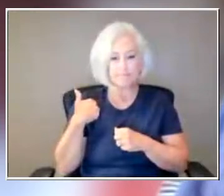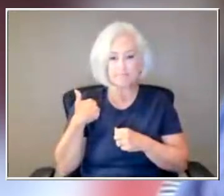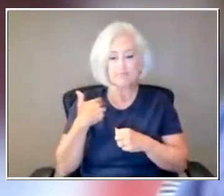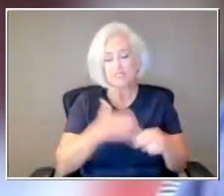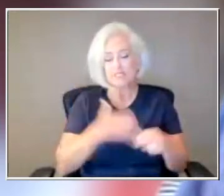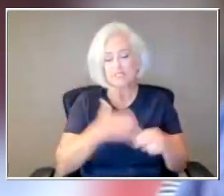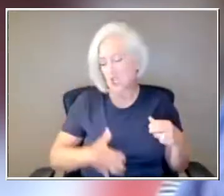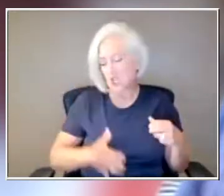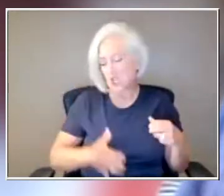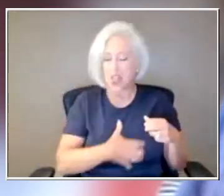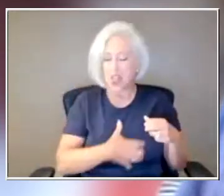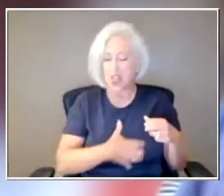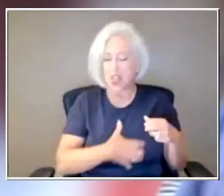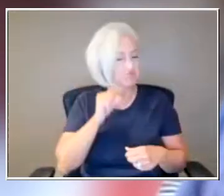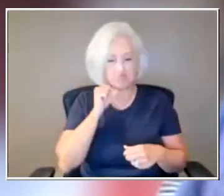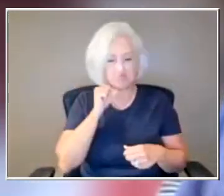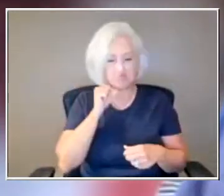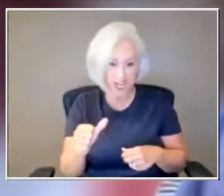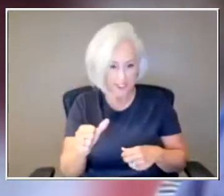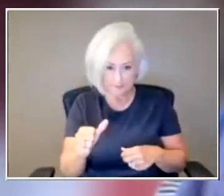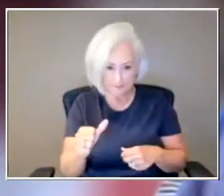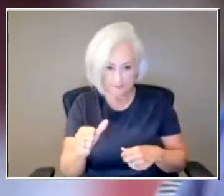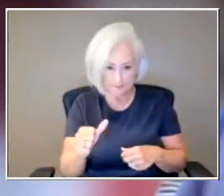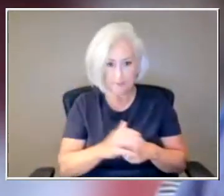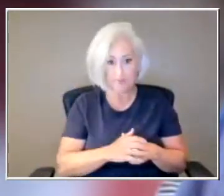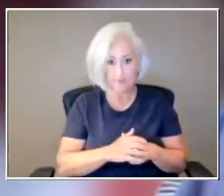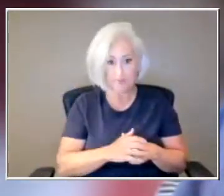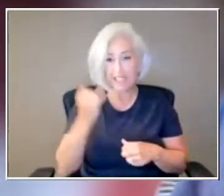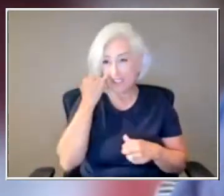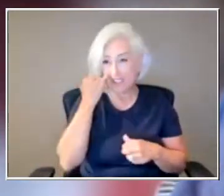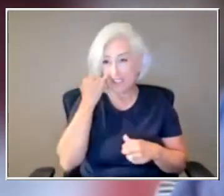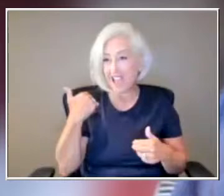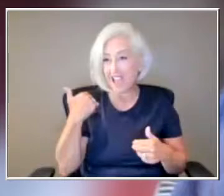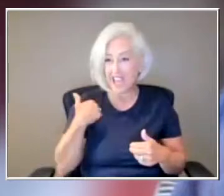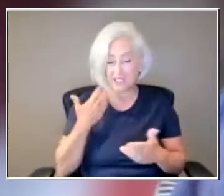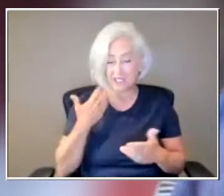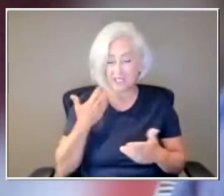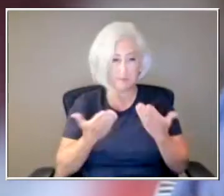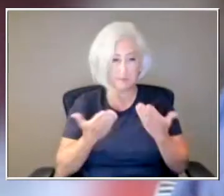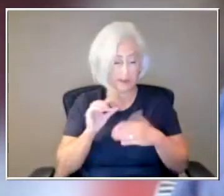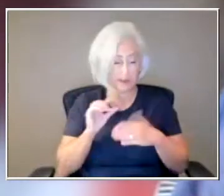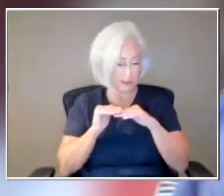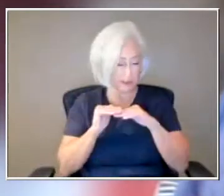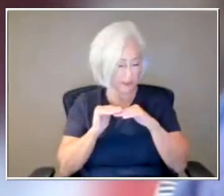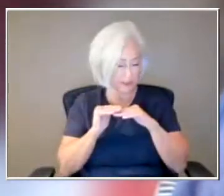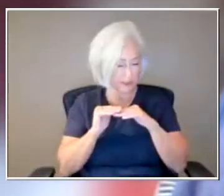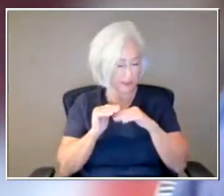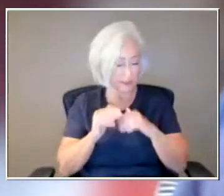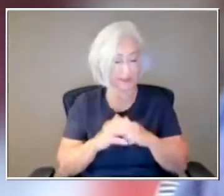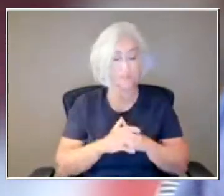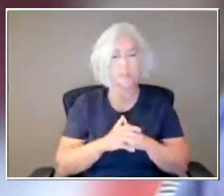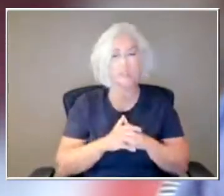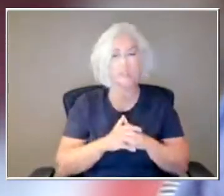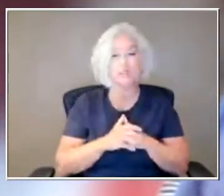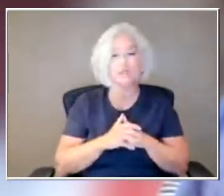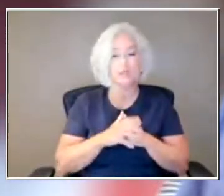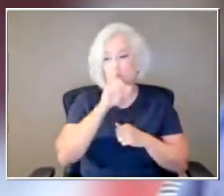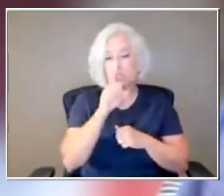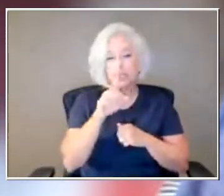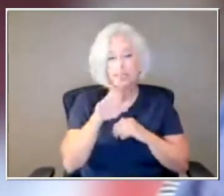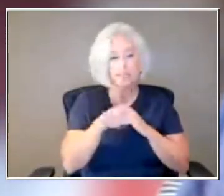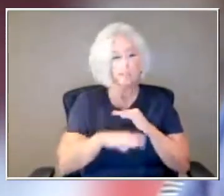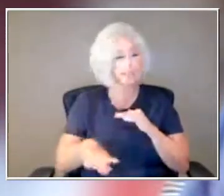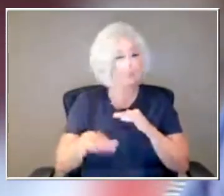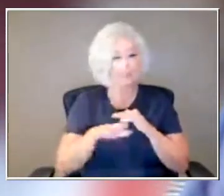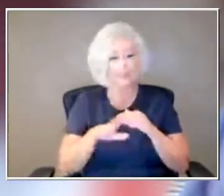nausea or anything along those lines, or if it was just slight. And basically the same thing with the chemo,